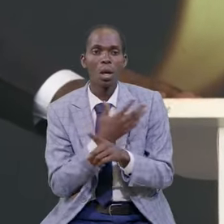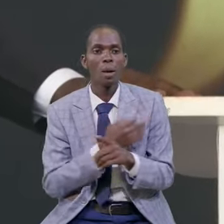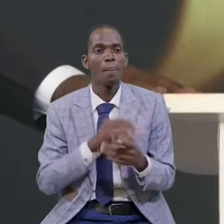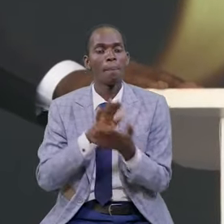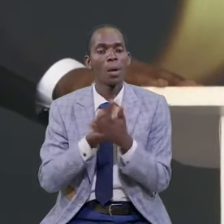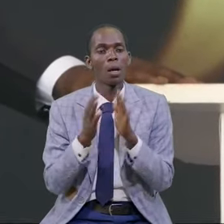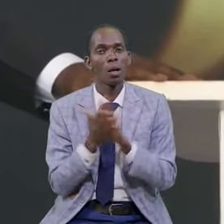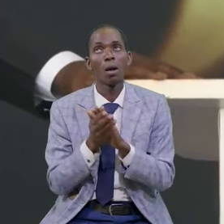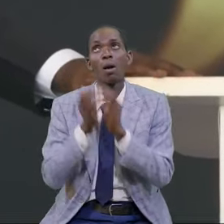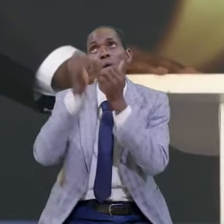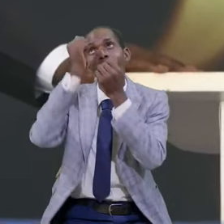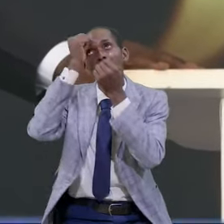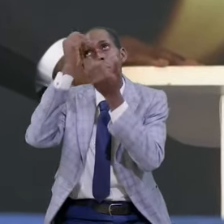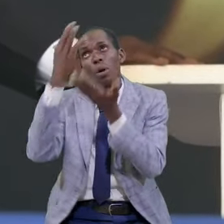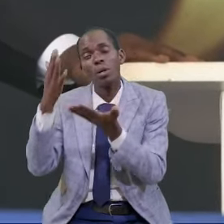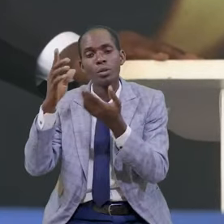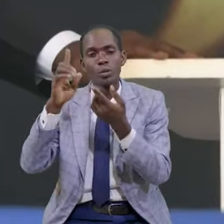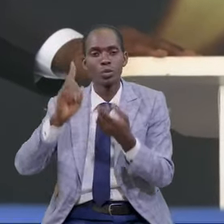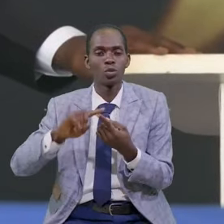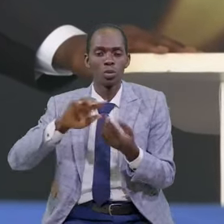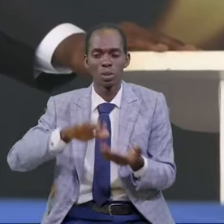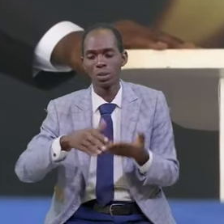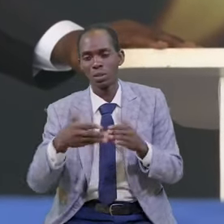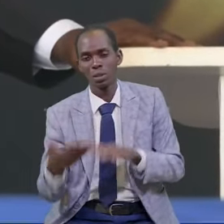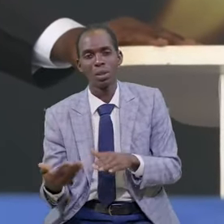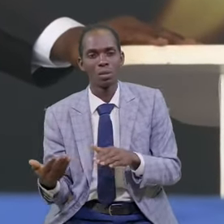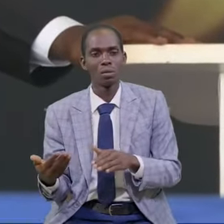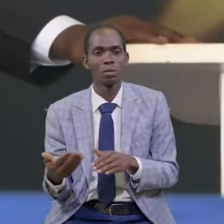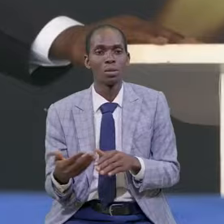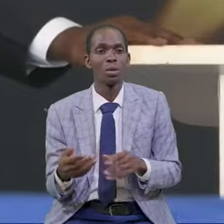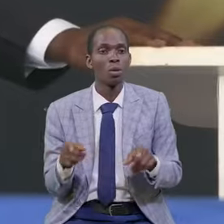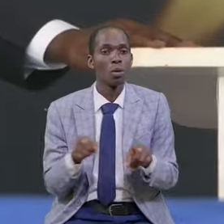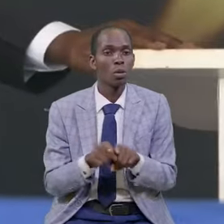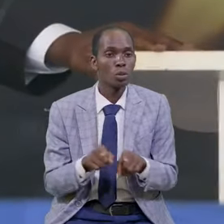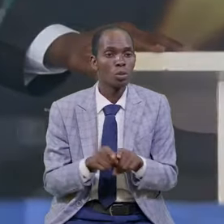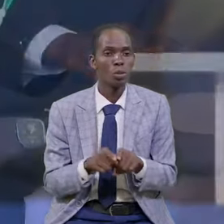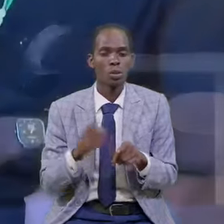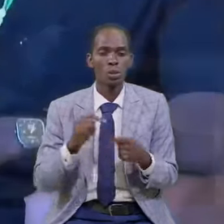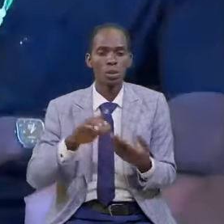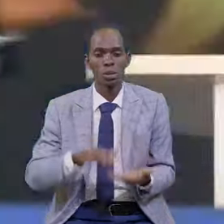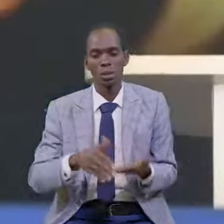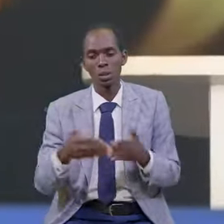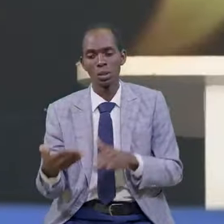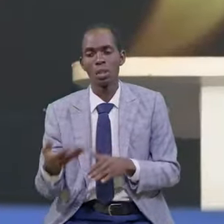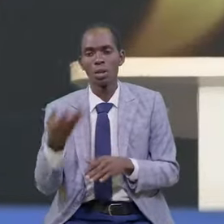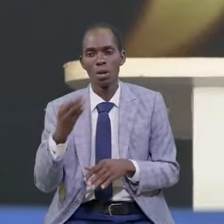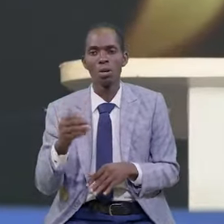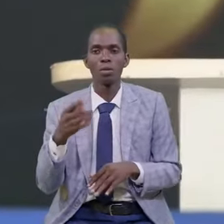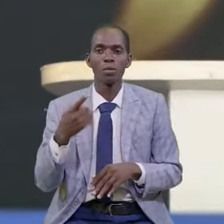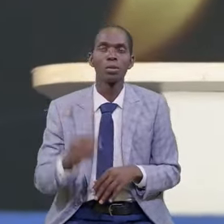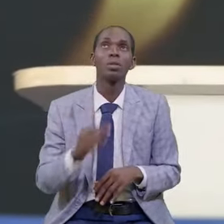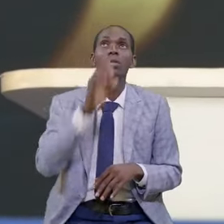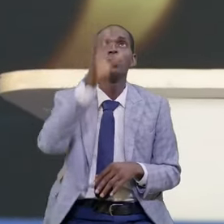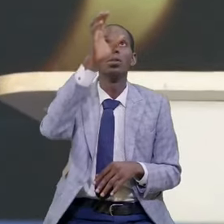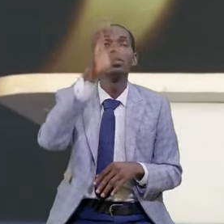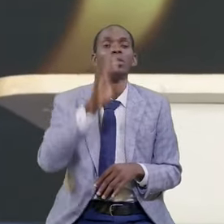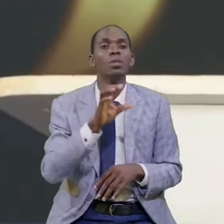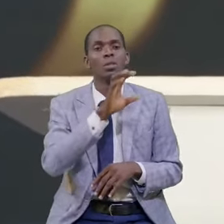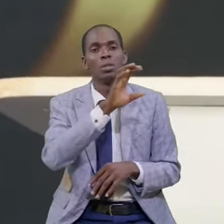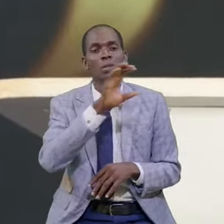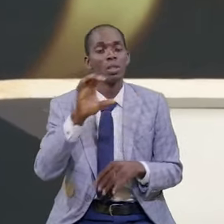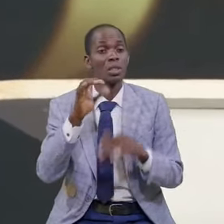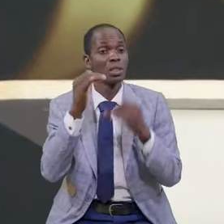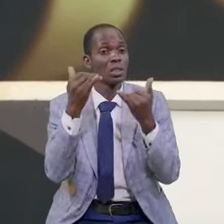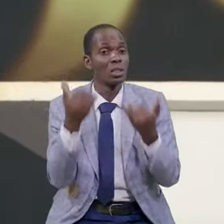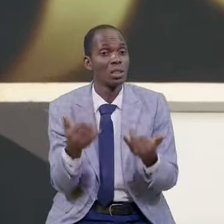unto death even the death of the Cross and now that's the reason